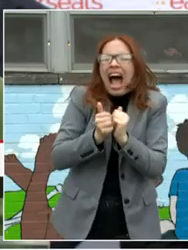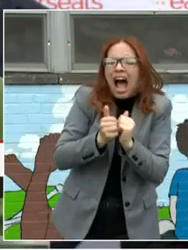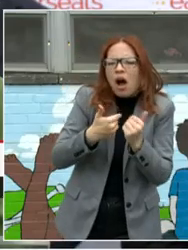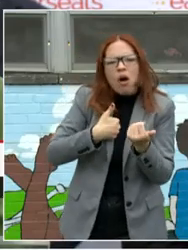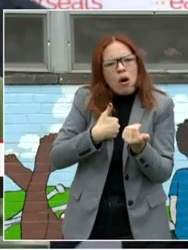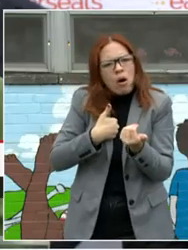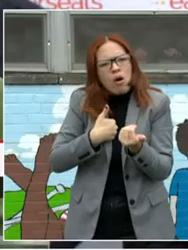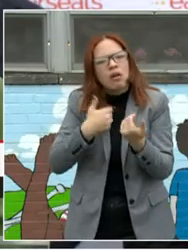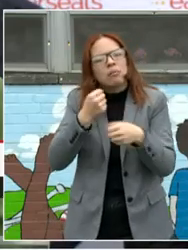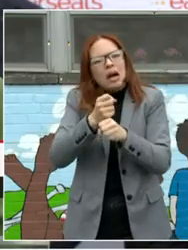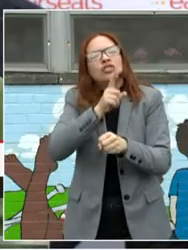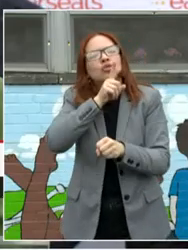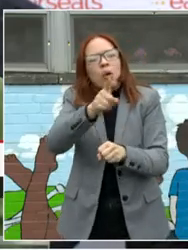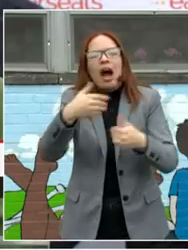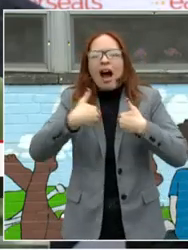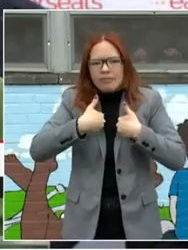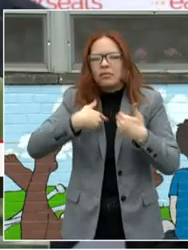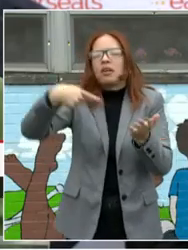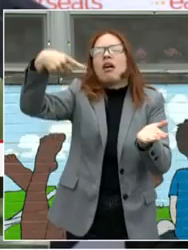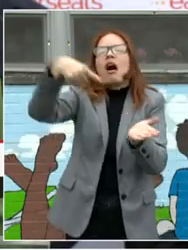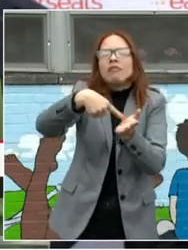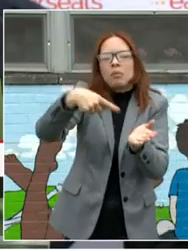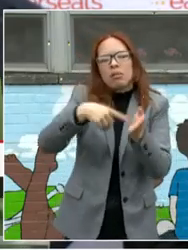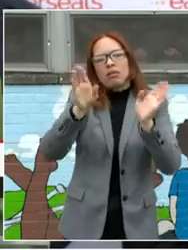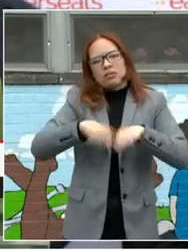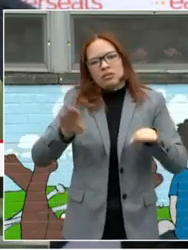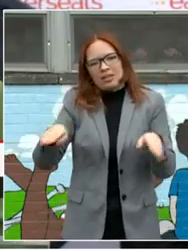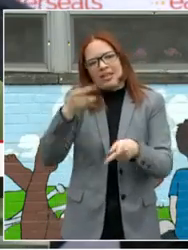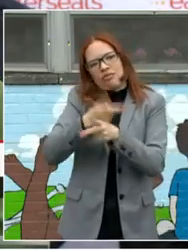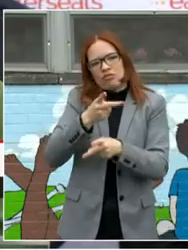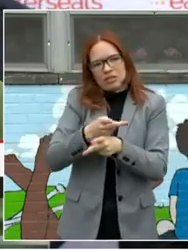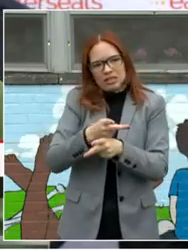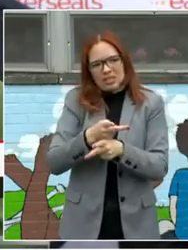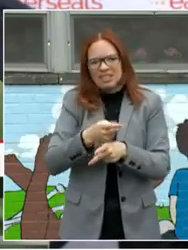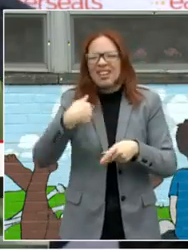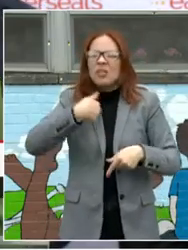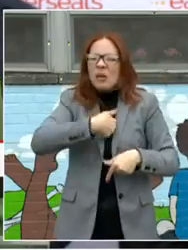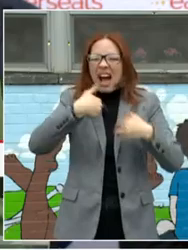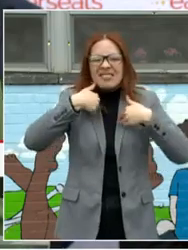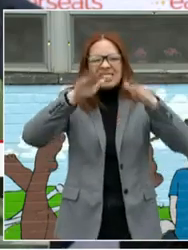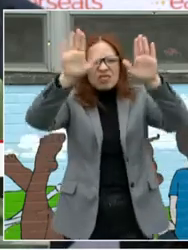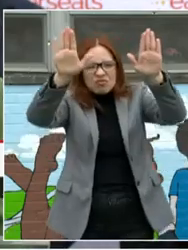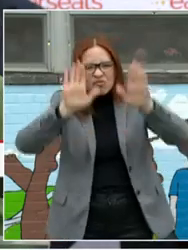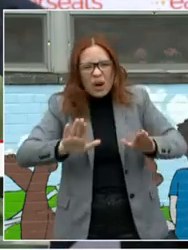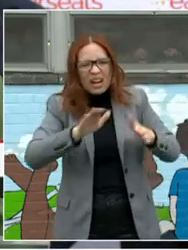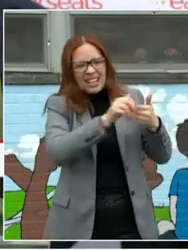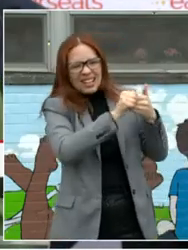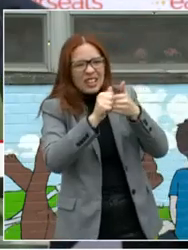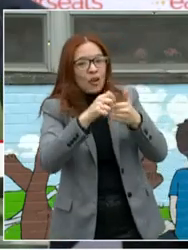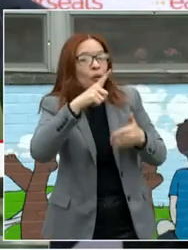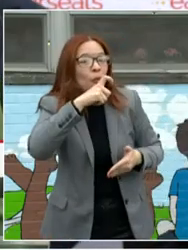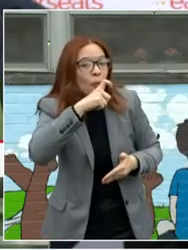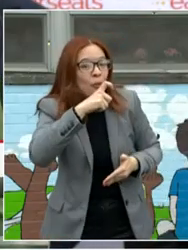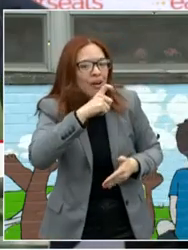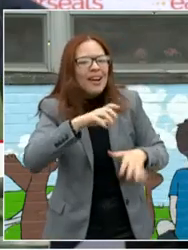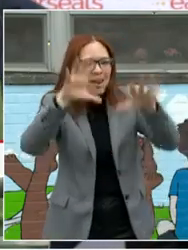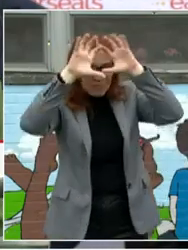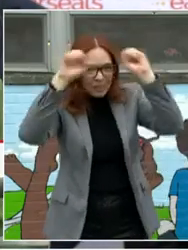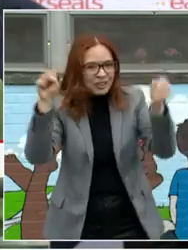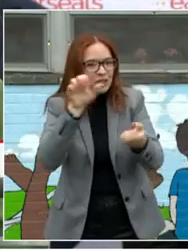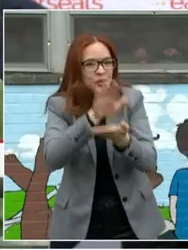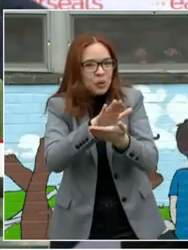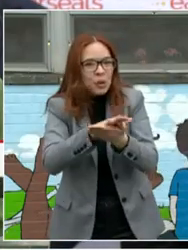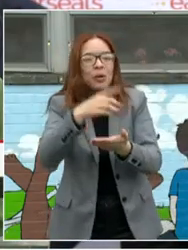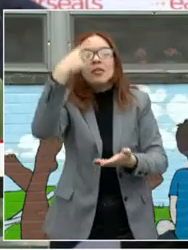great, affordable child care. And we have a great woman leading that charge, who is our superintendent for the State Office